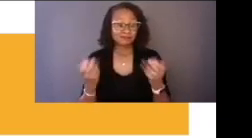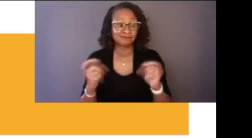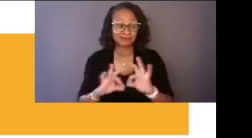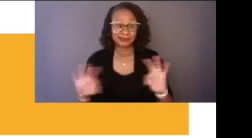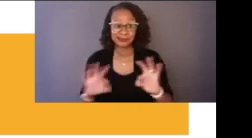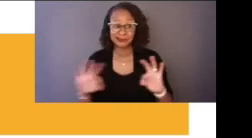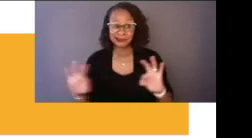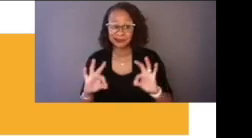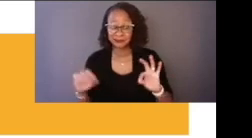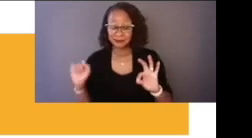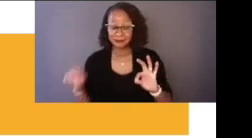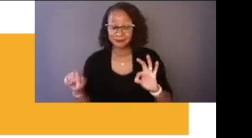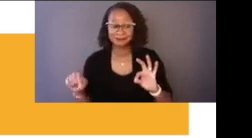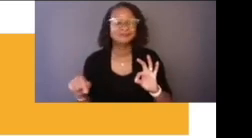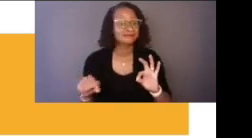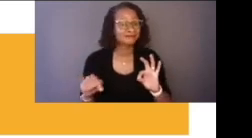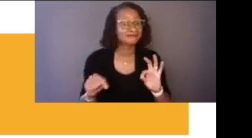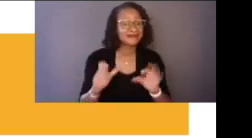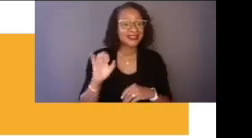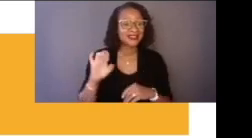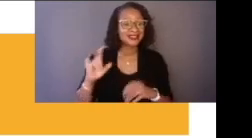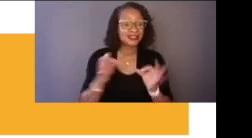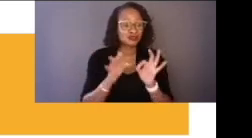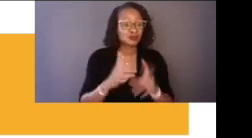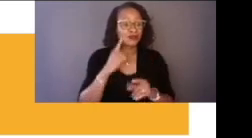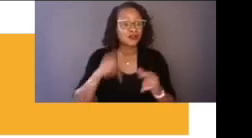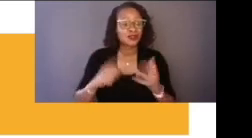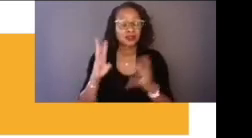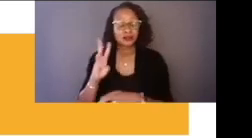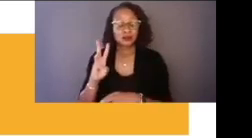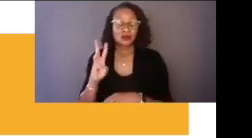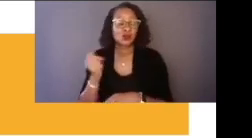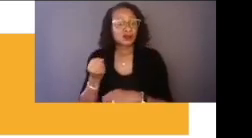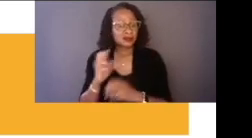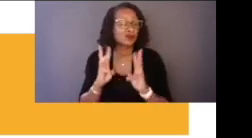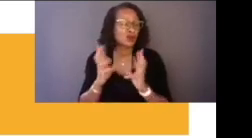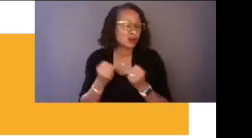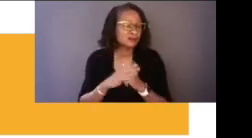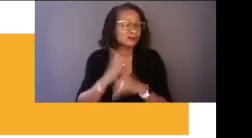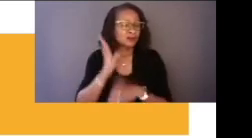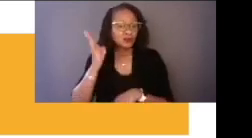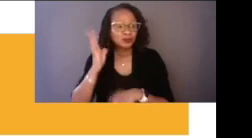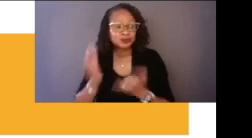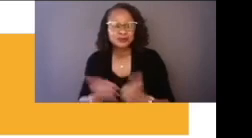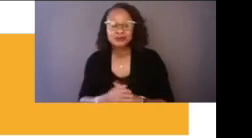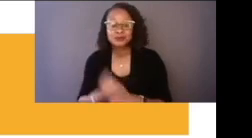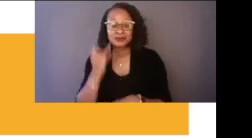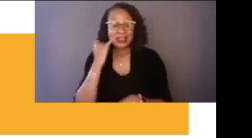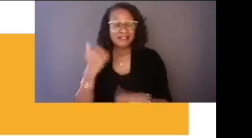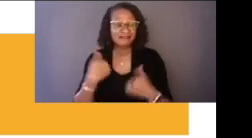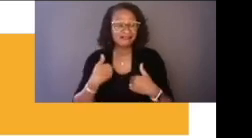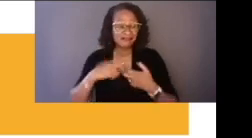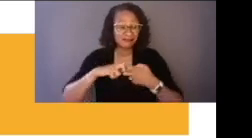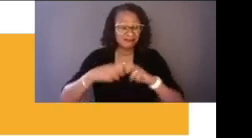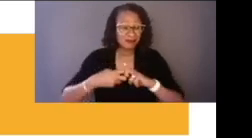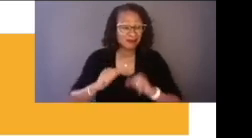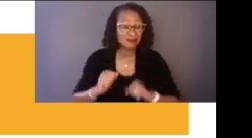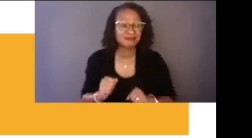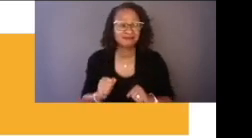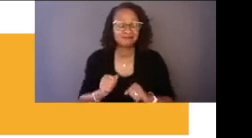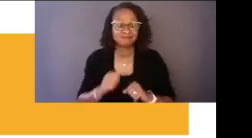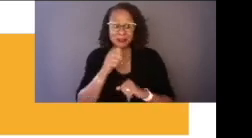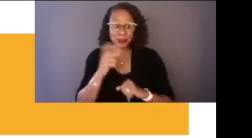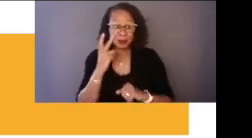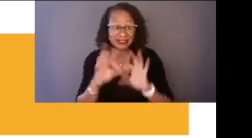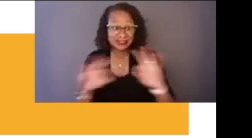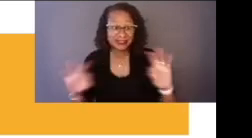an ASL interpreter for this webinar. If you are having trouble, don't see the